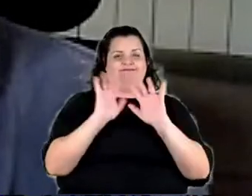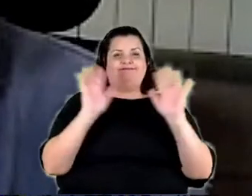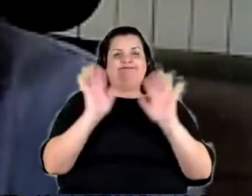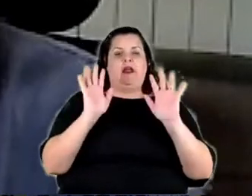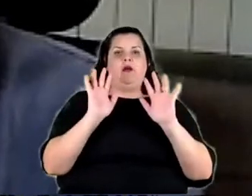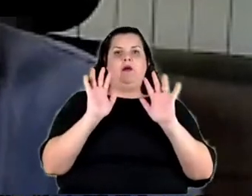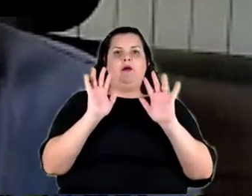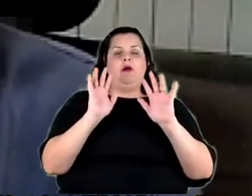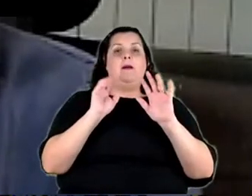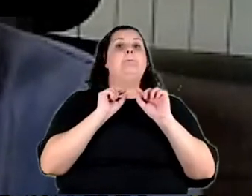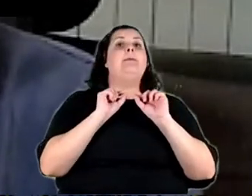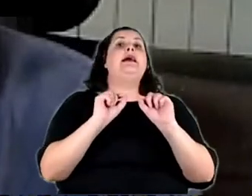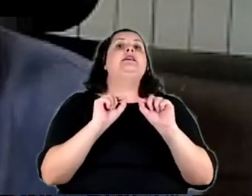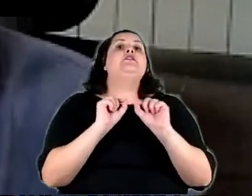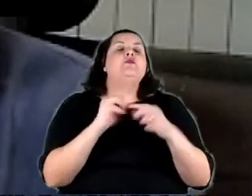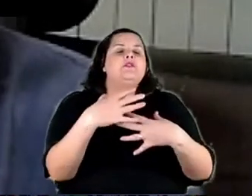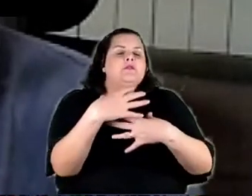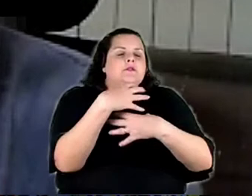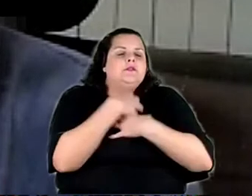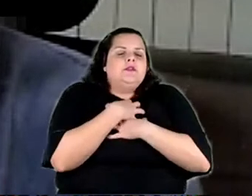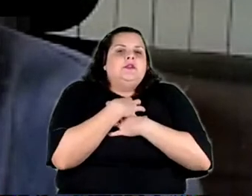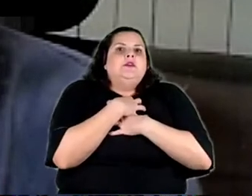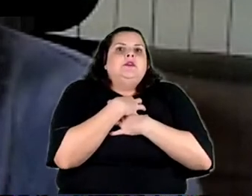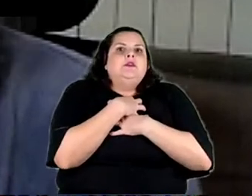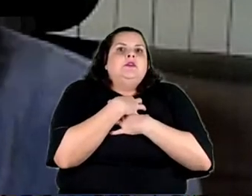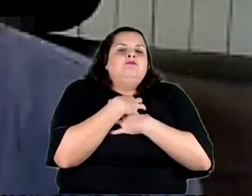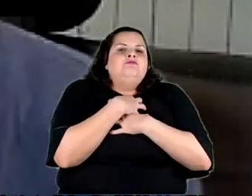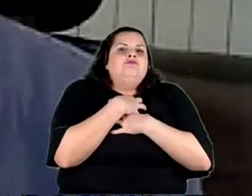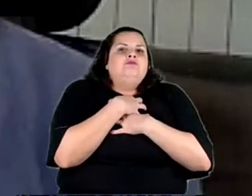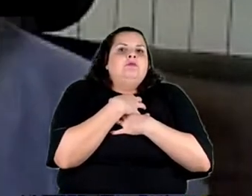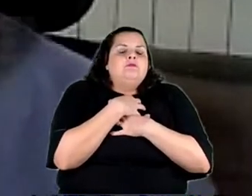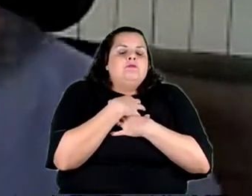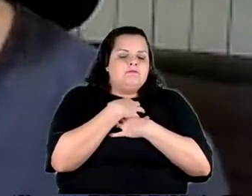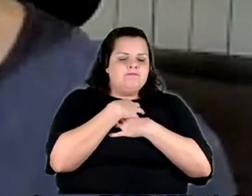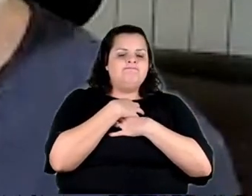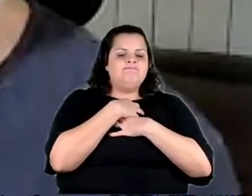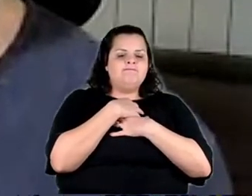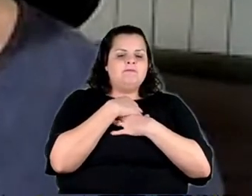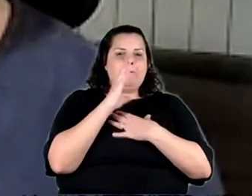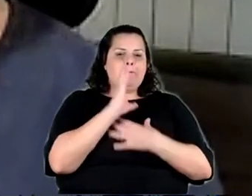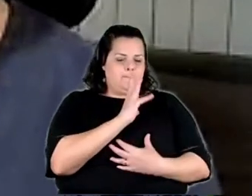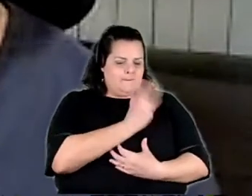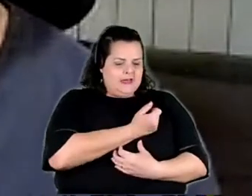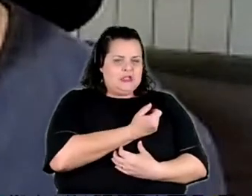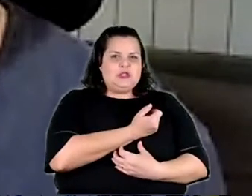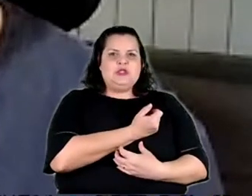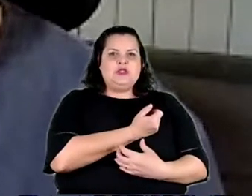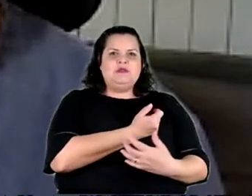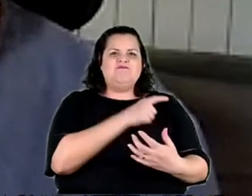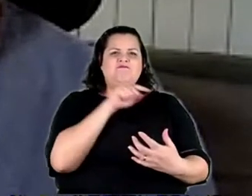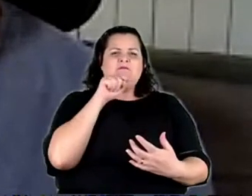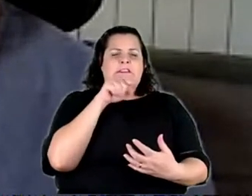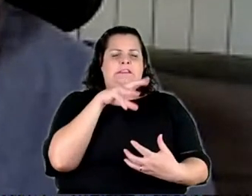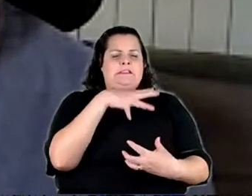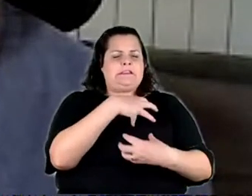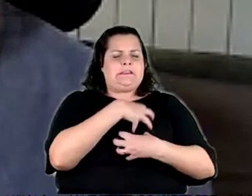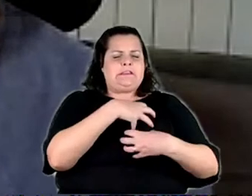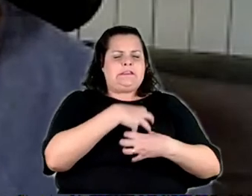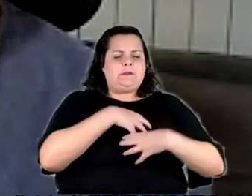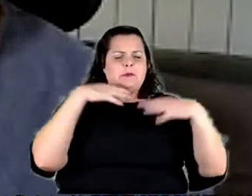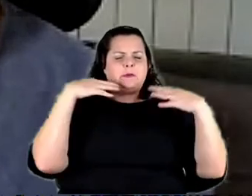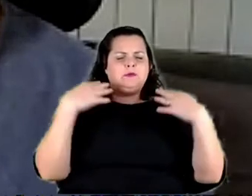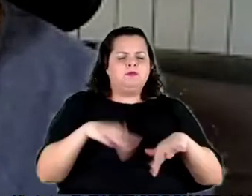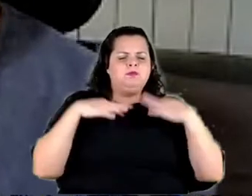desperation. And the impact that it had on me was very personal,